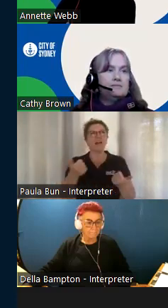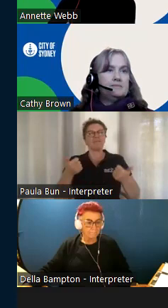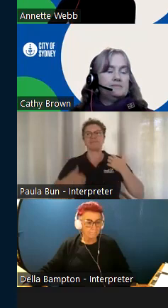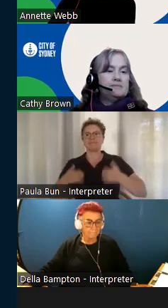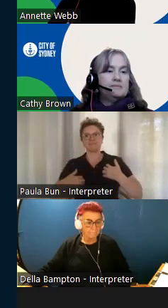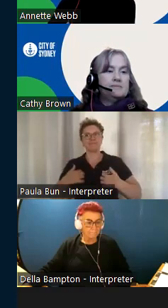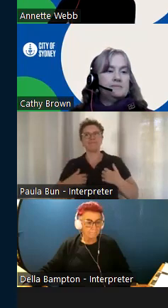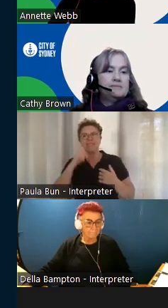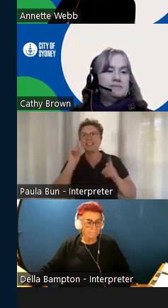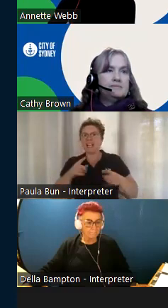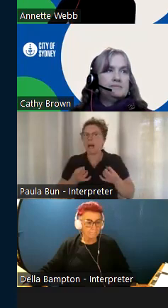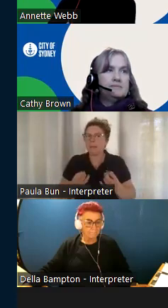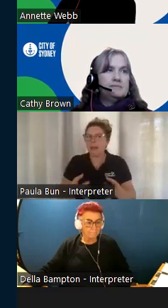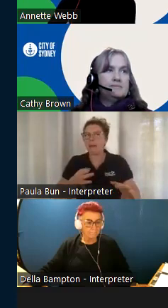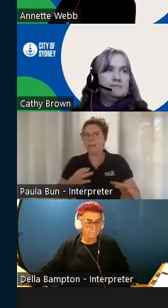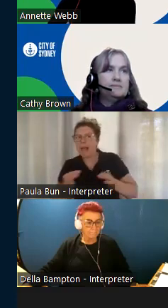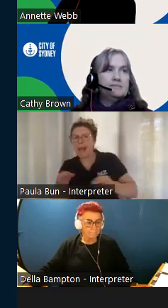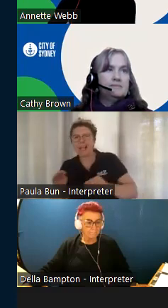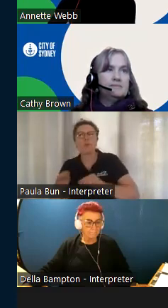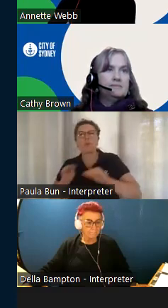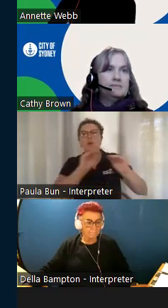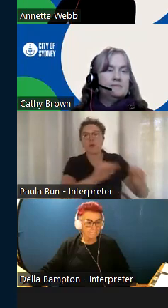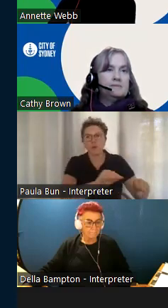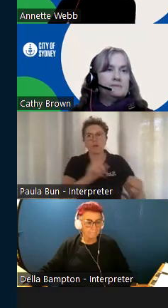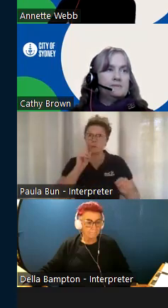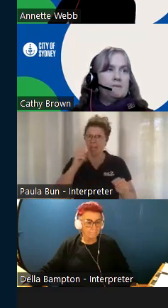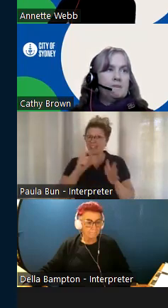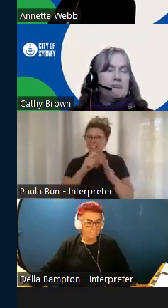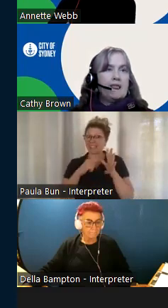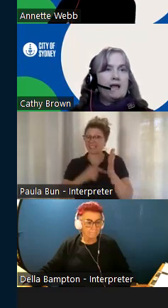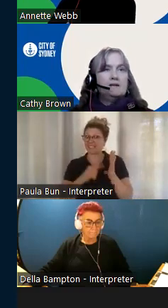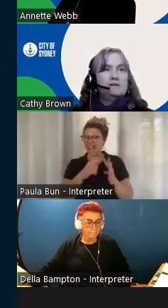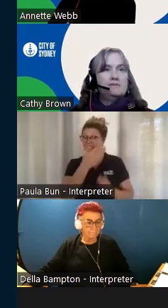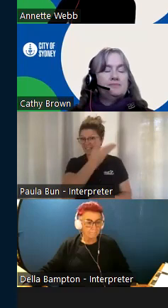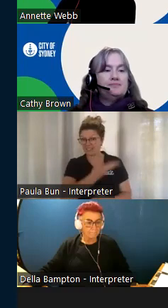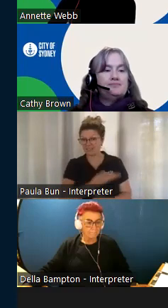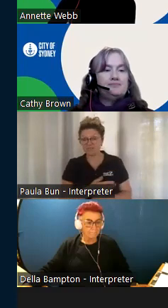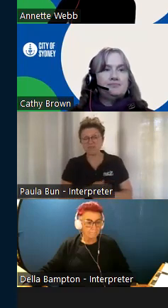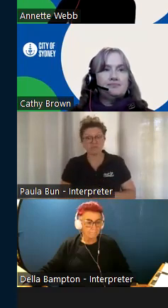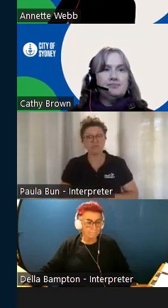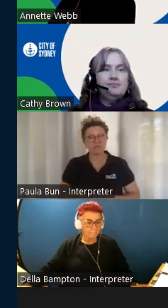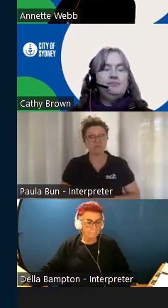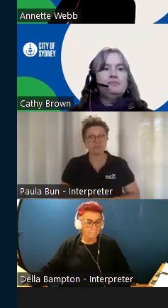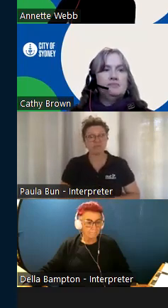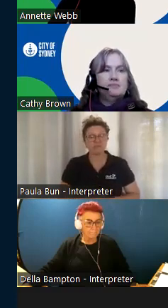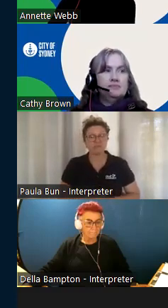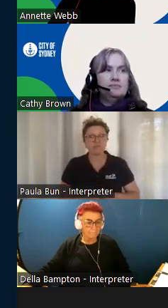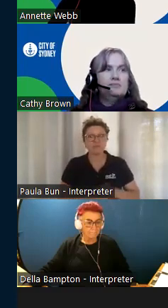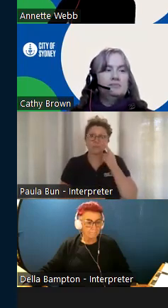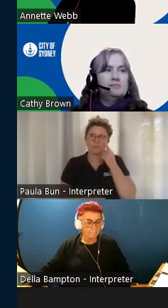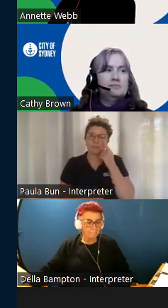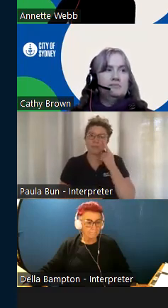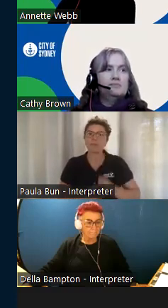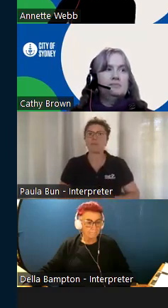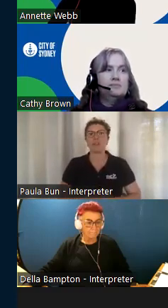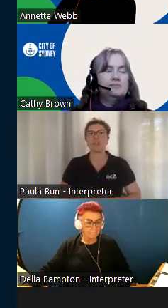we're seeing the key dates. So we've got a few weeks till the 1st of August. So there's still time to get